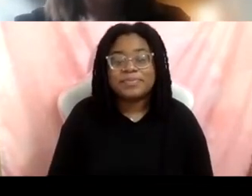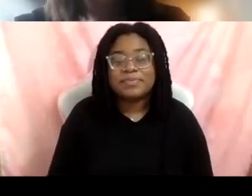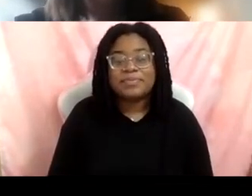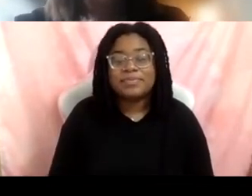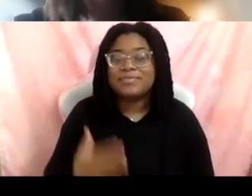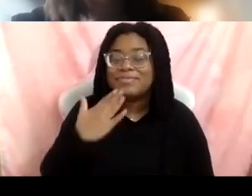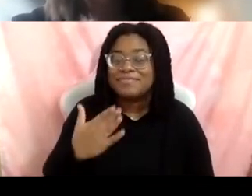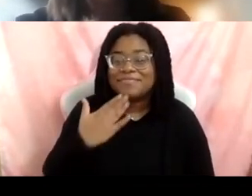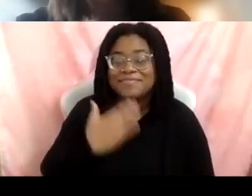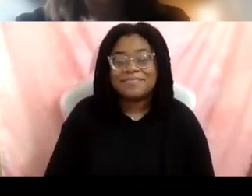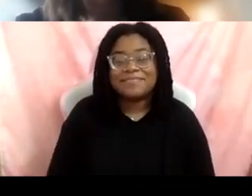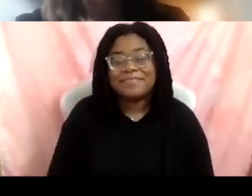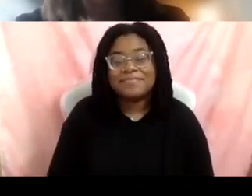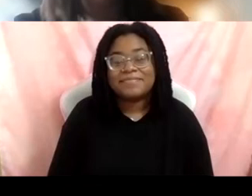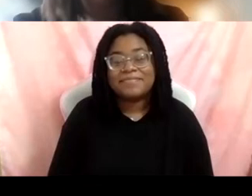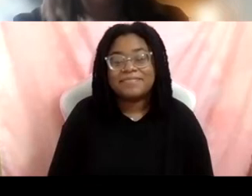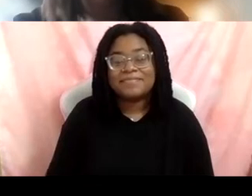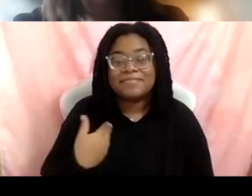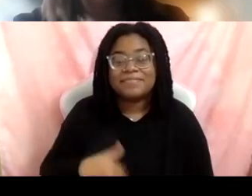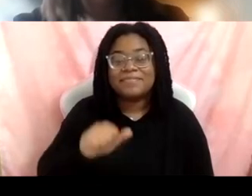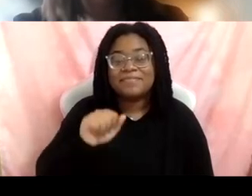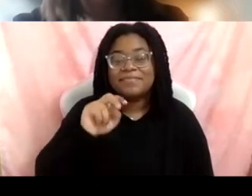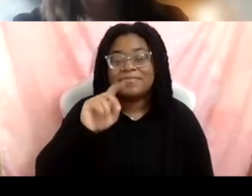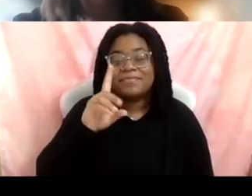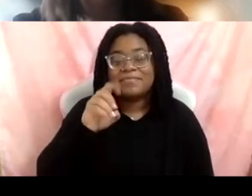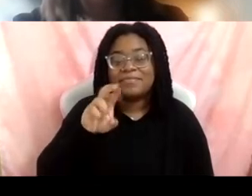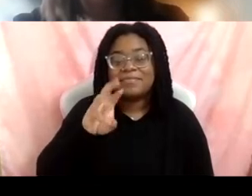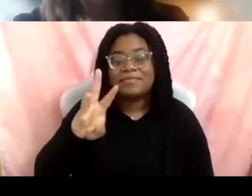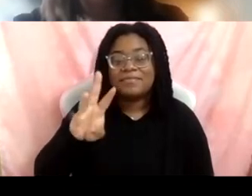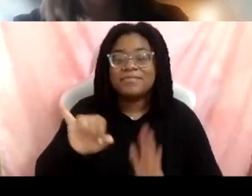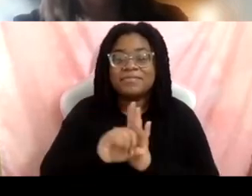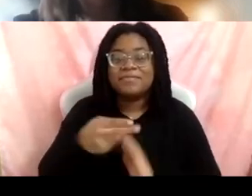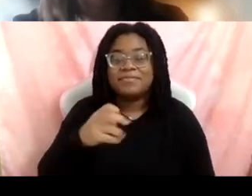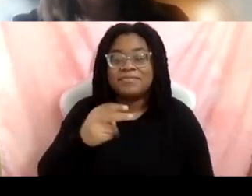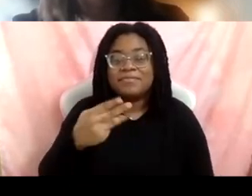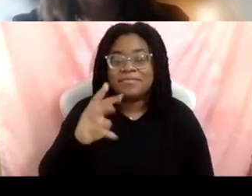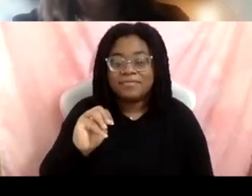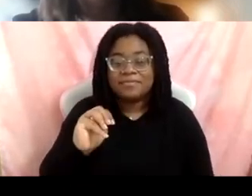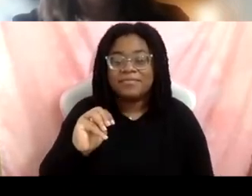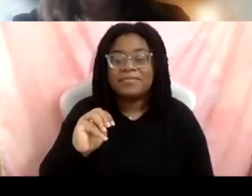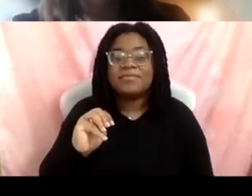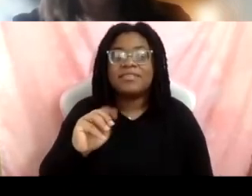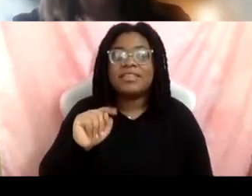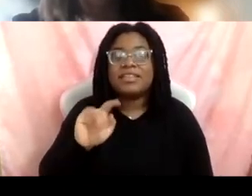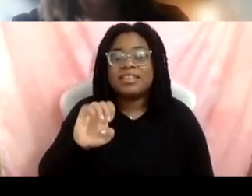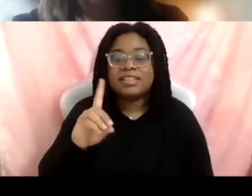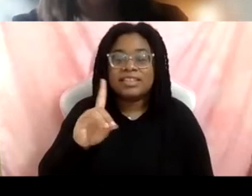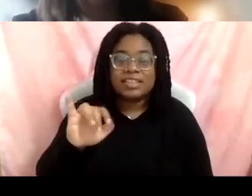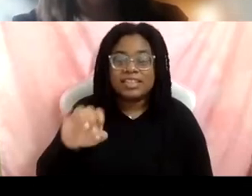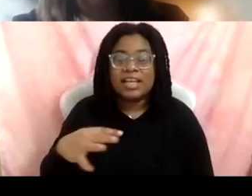Thanks, Leslie. I am Andrew Reid. I am a he, him, and then I am wearing a tie-dye greenish gray